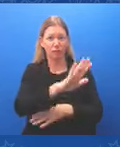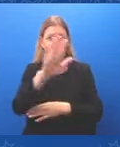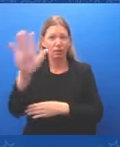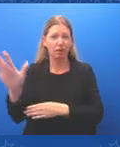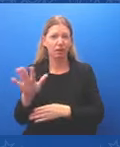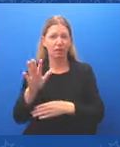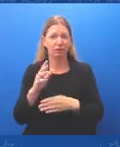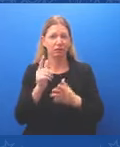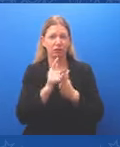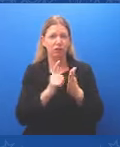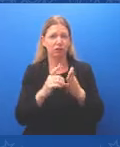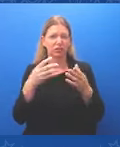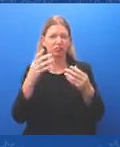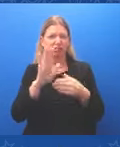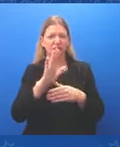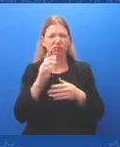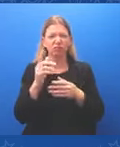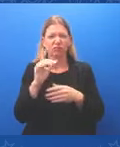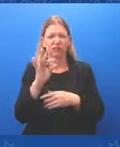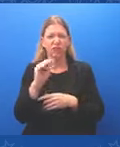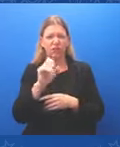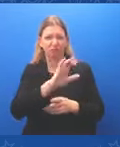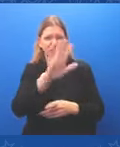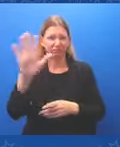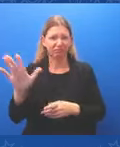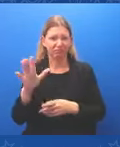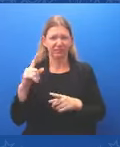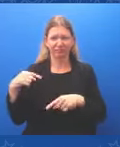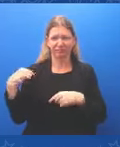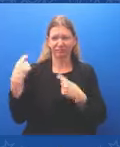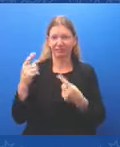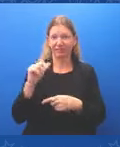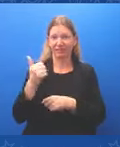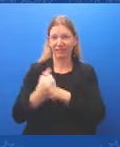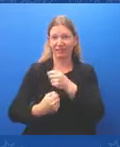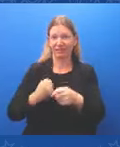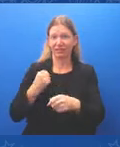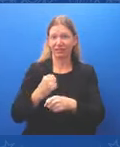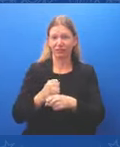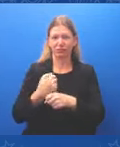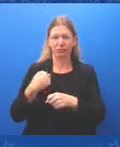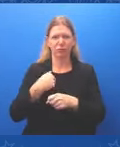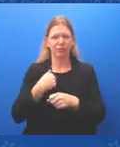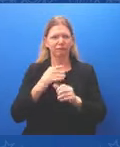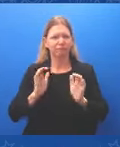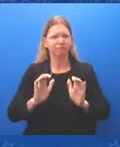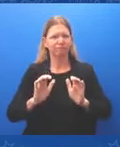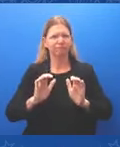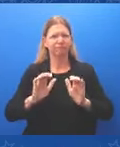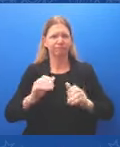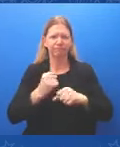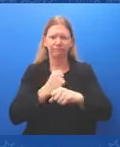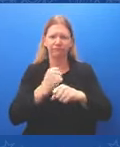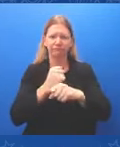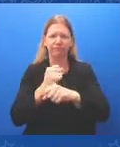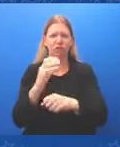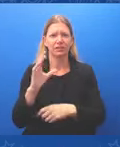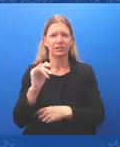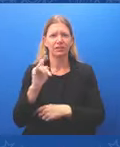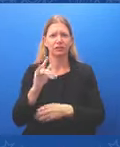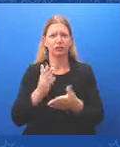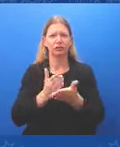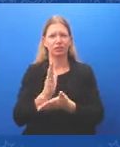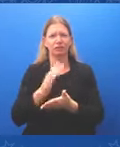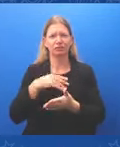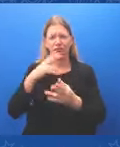legal advocacy and the fight for civil rights. We are honored to be able to call the Biden administration a partner in justice.